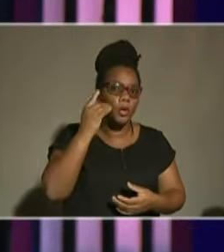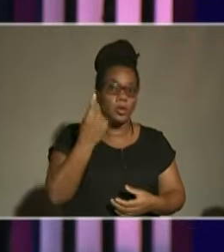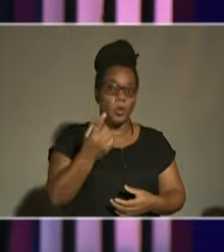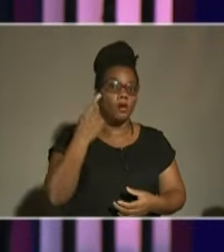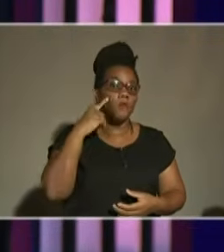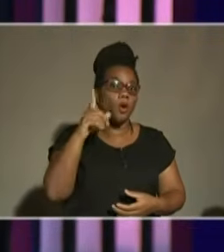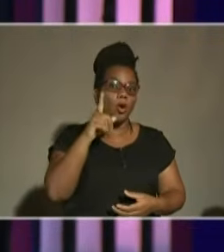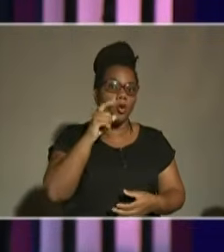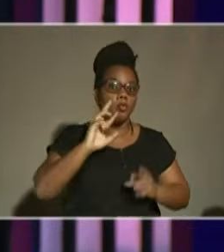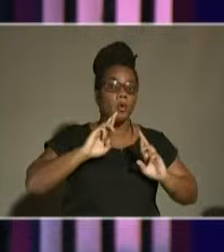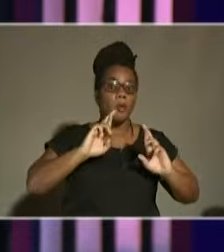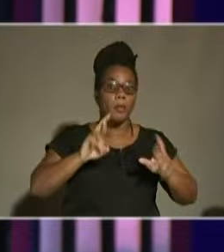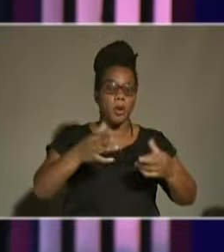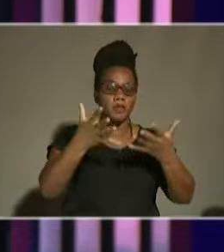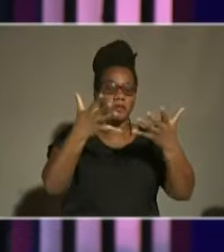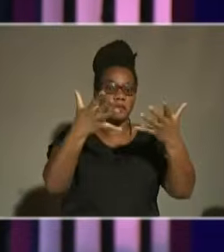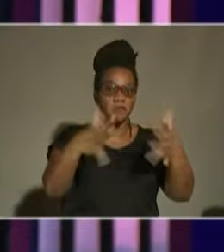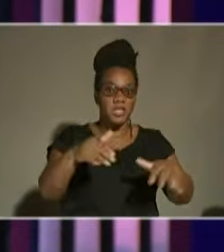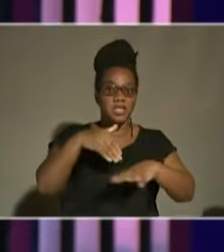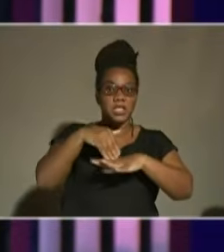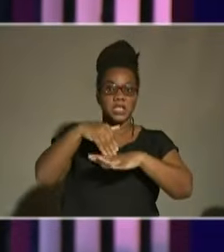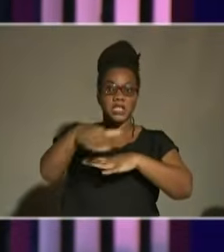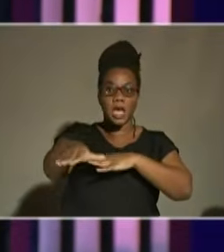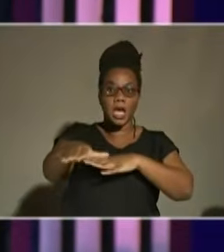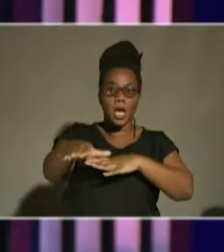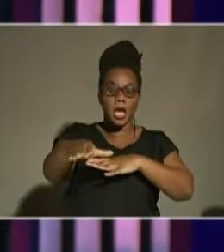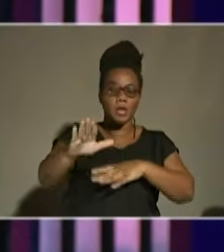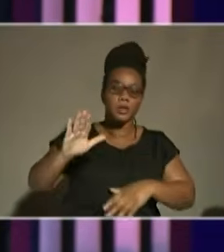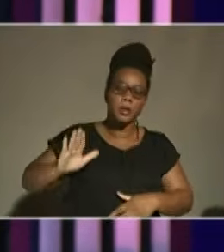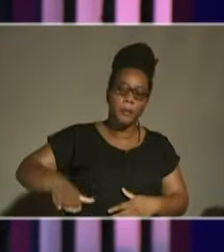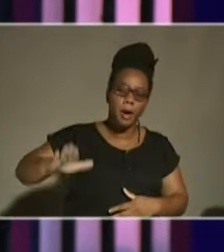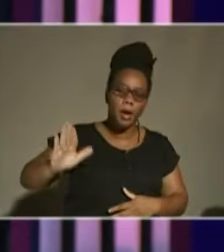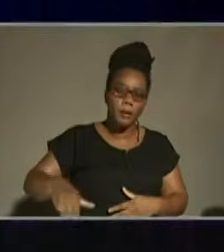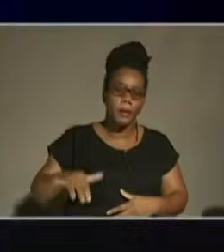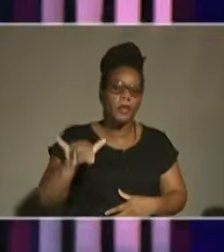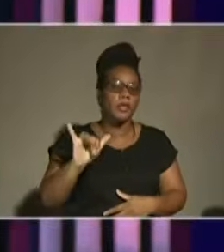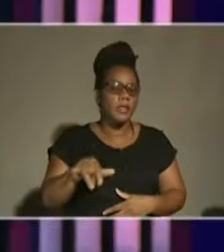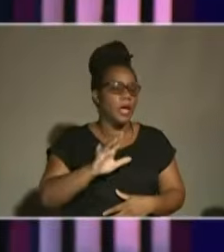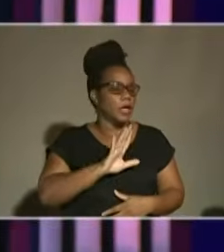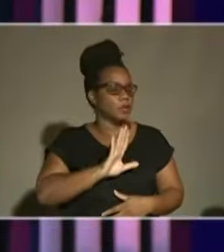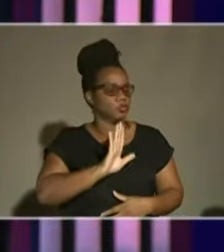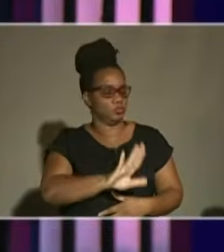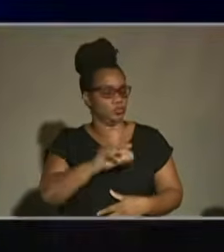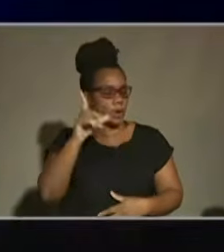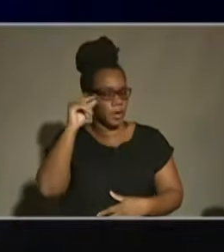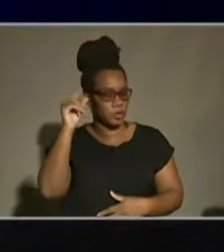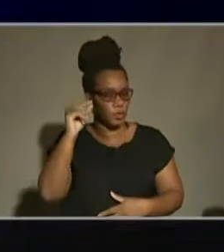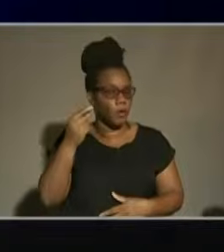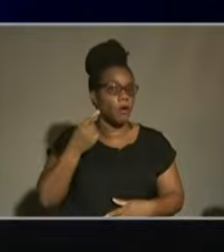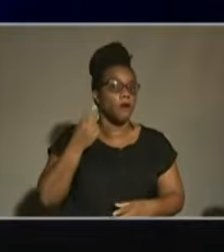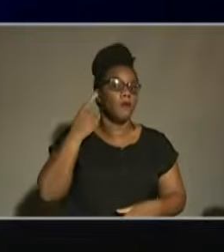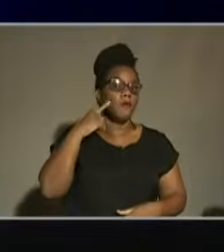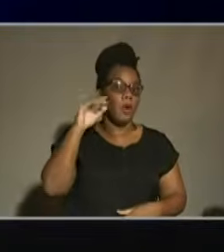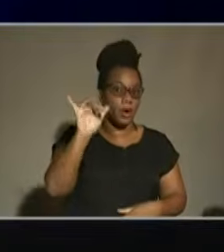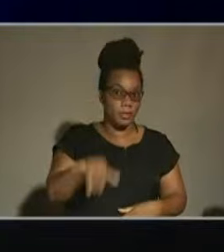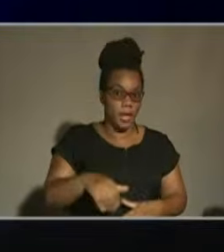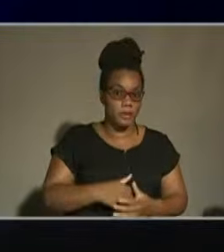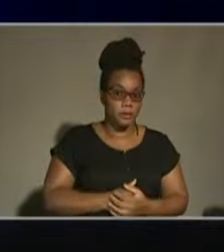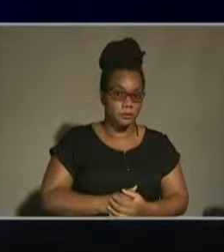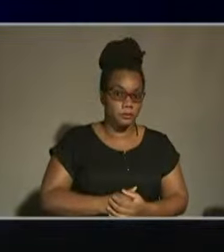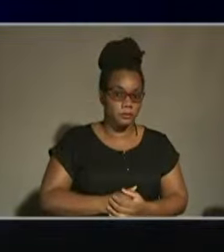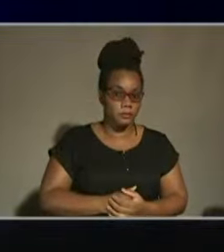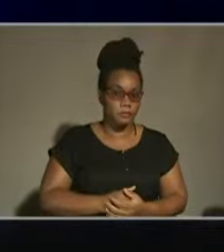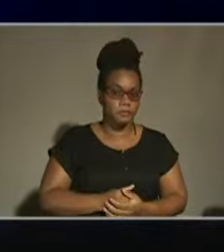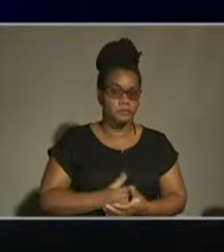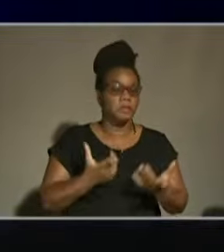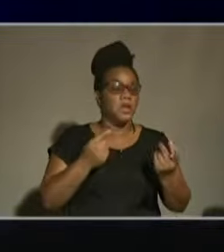whom a report has been completed and sent to the Parliament, which is you, Andrew. As a result of that, they have done